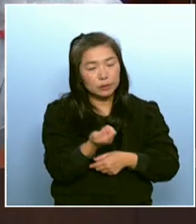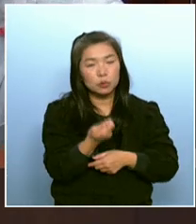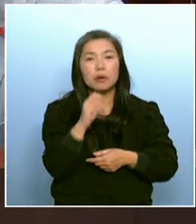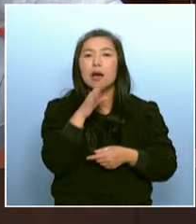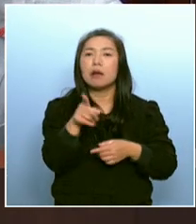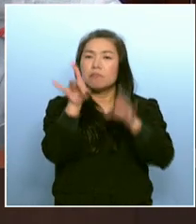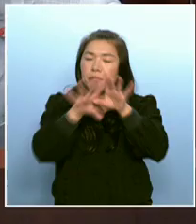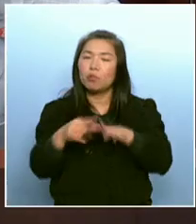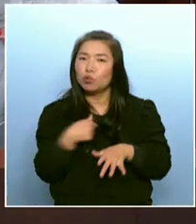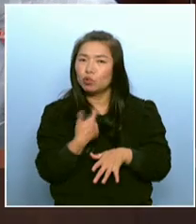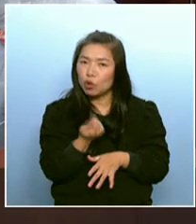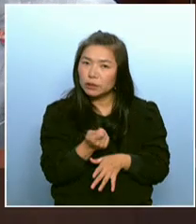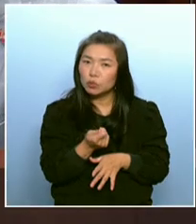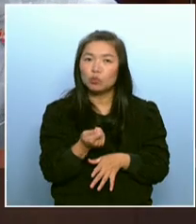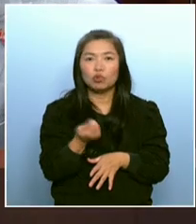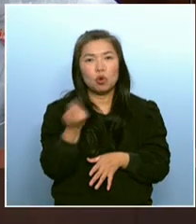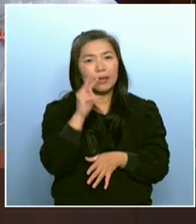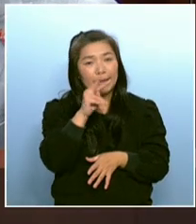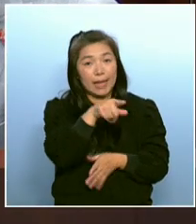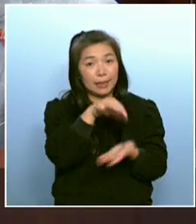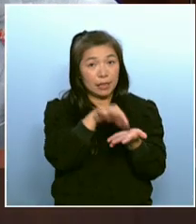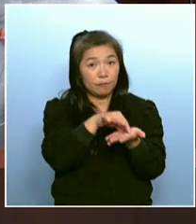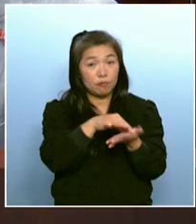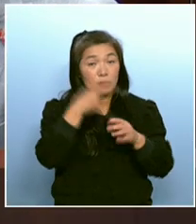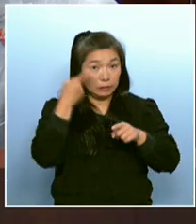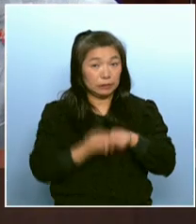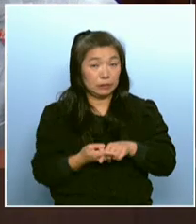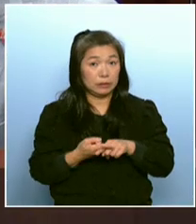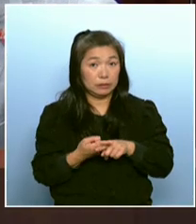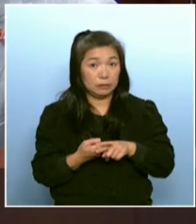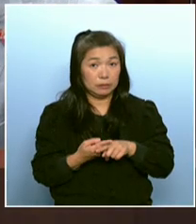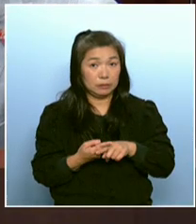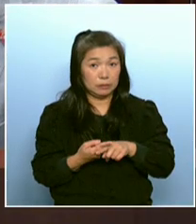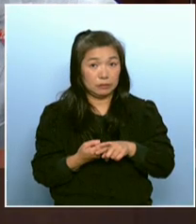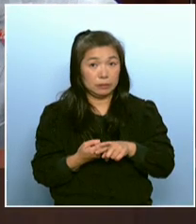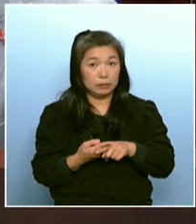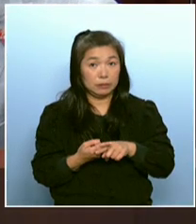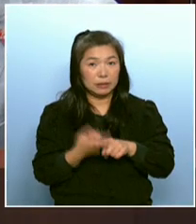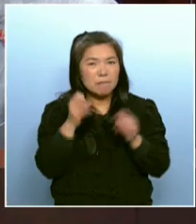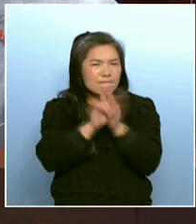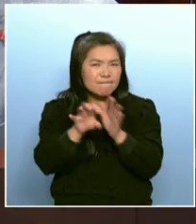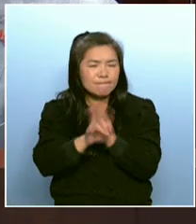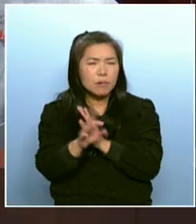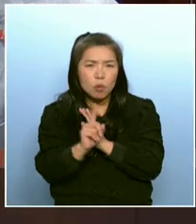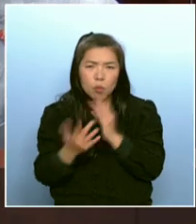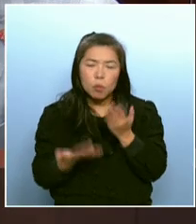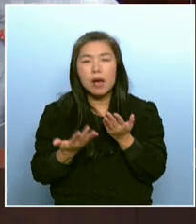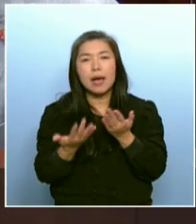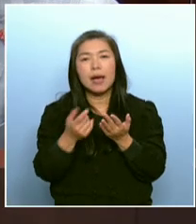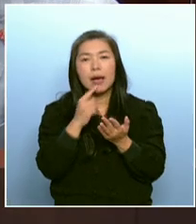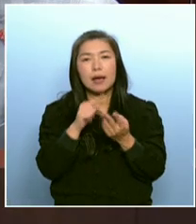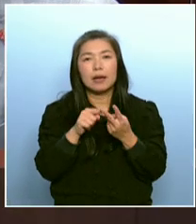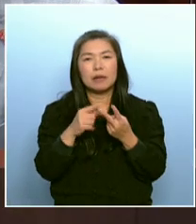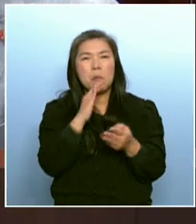guidelines. We look at the population that will move in as well as the provision of facilities. Then